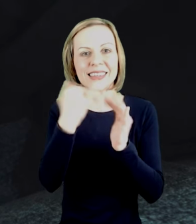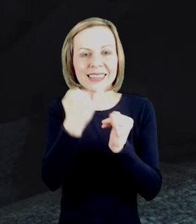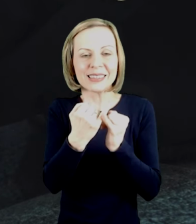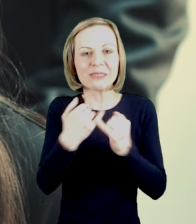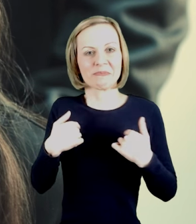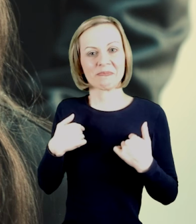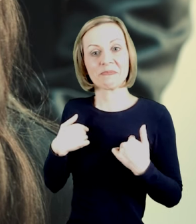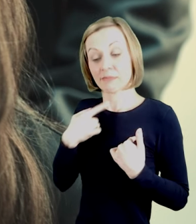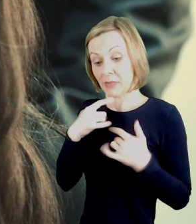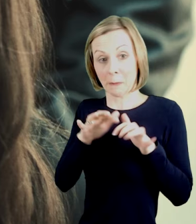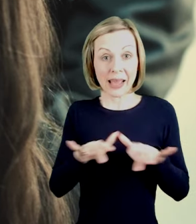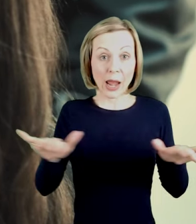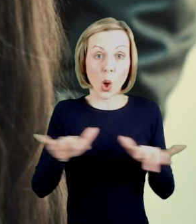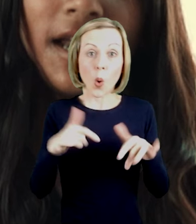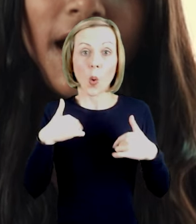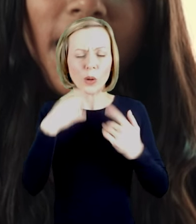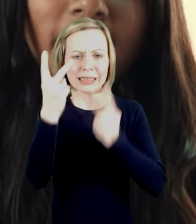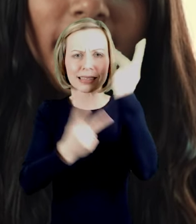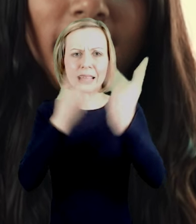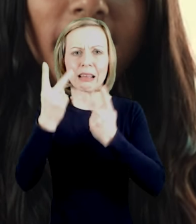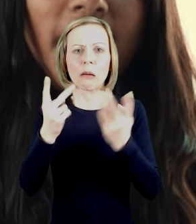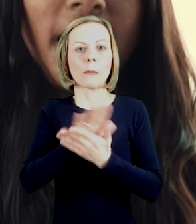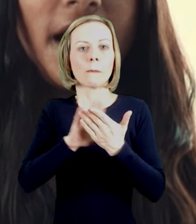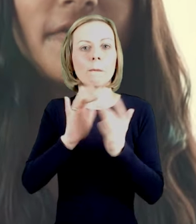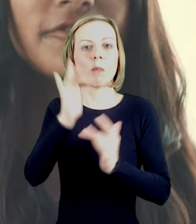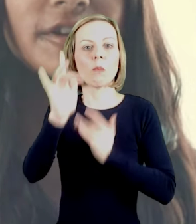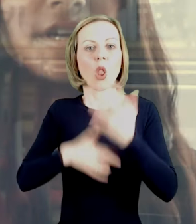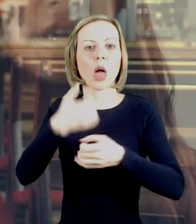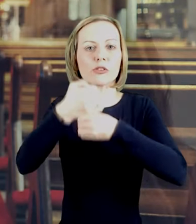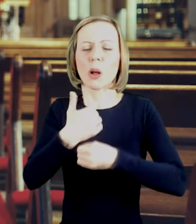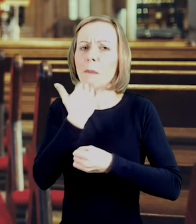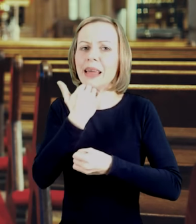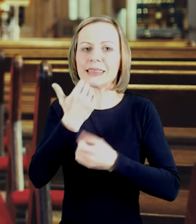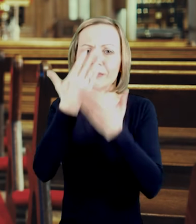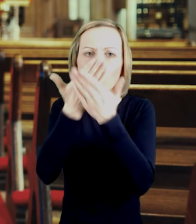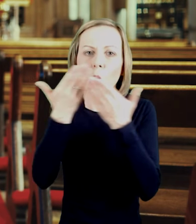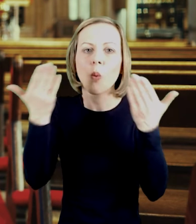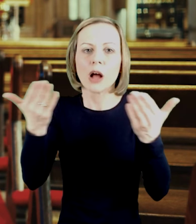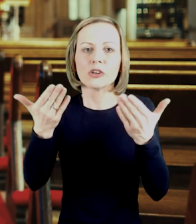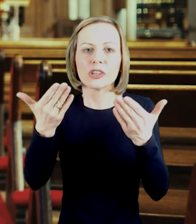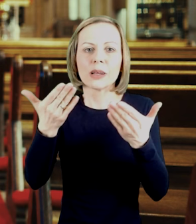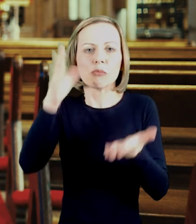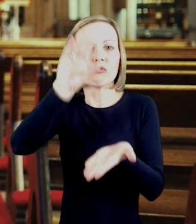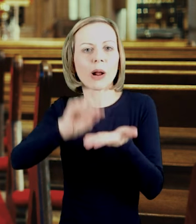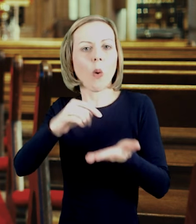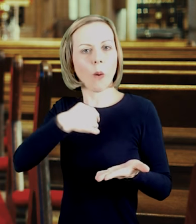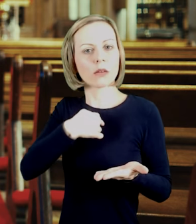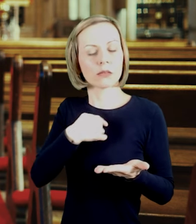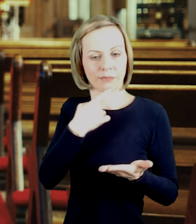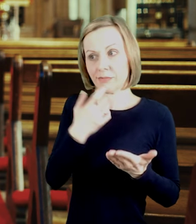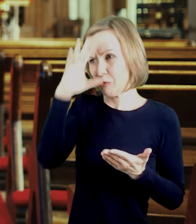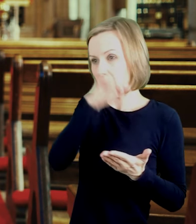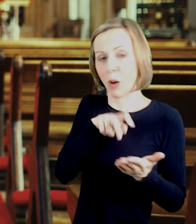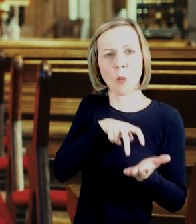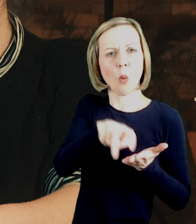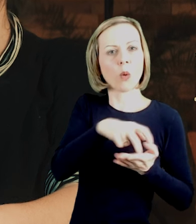play the piano and I sing, so we did a lot of worship videos on the online church. walked the church and everybody was in a vibrant mood